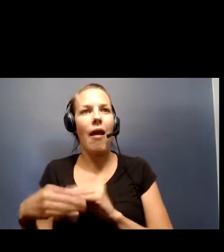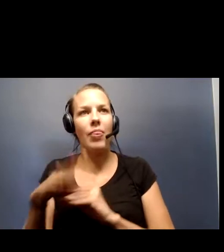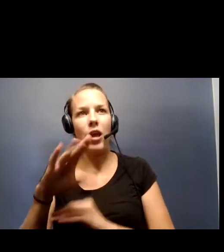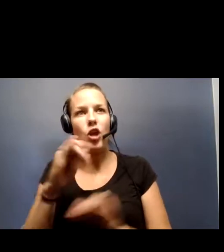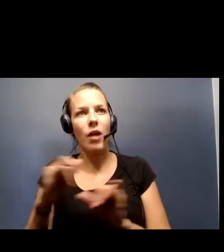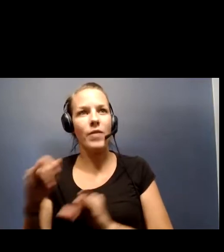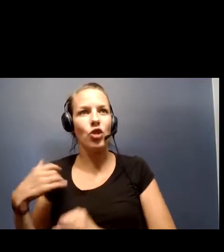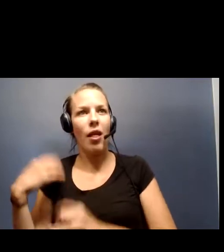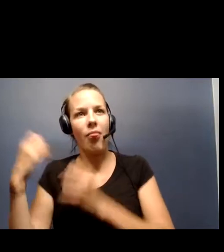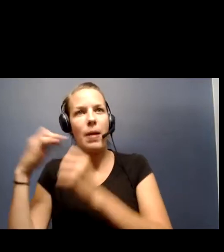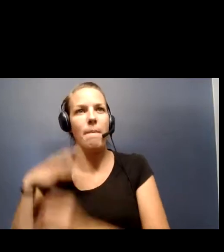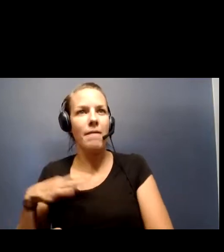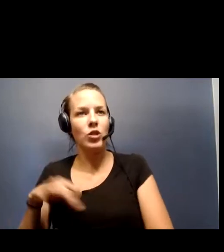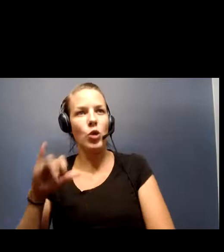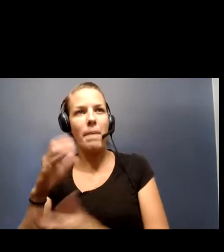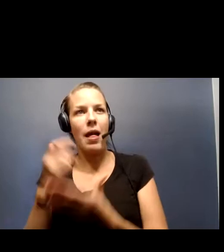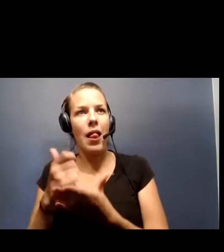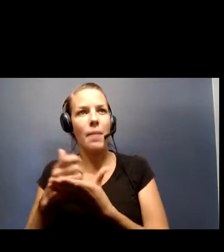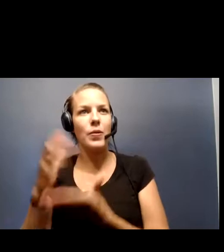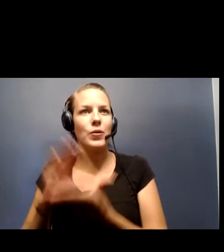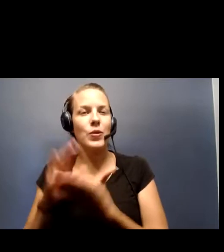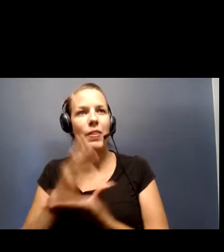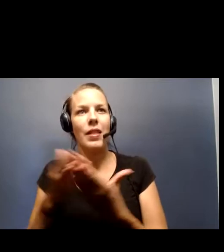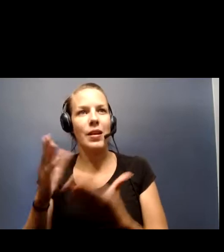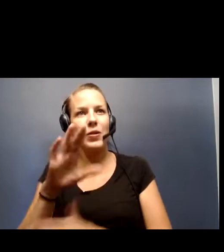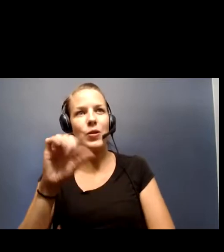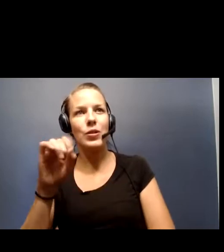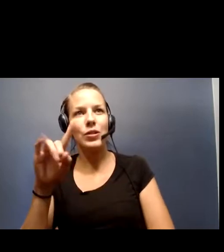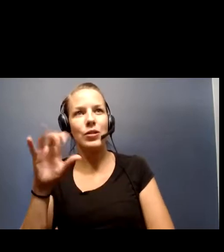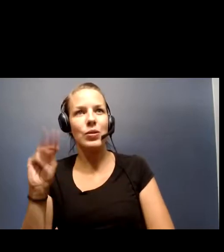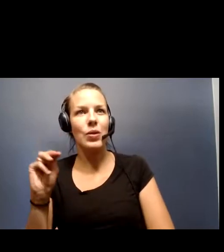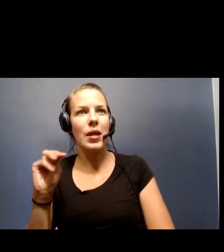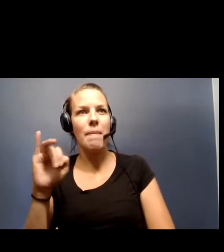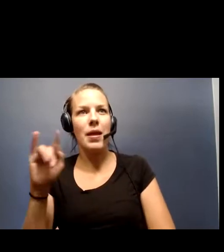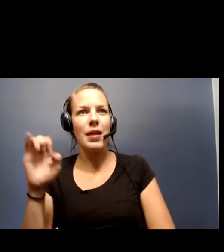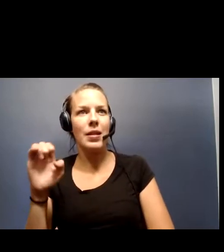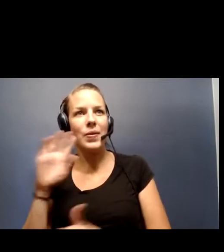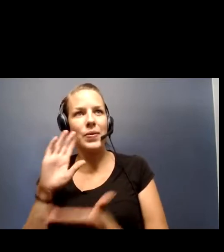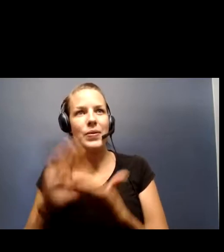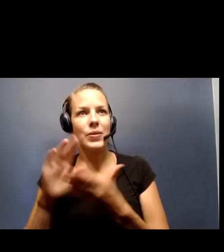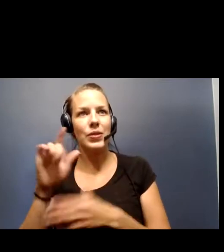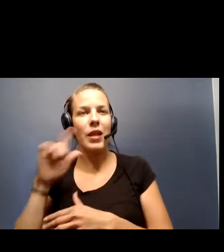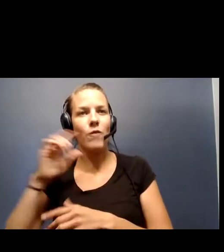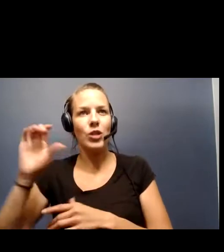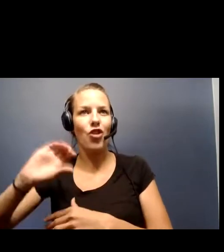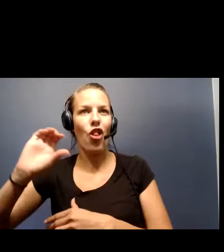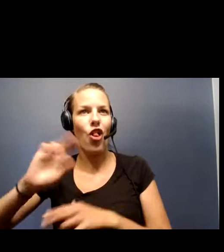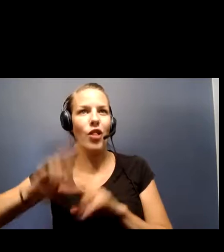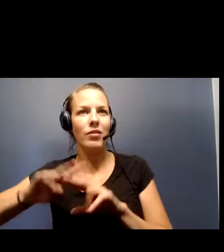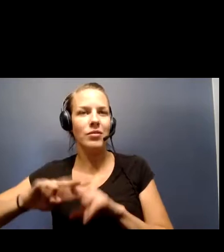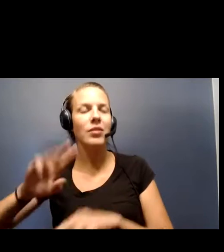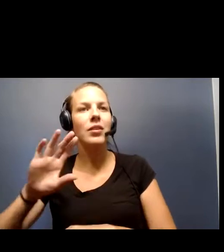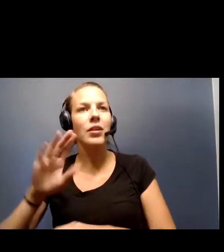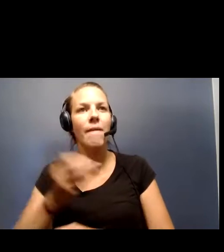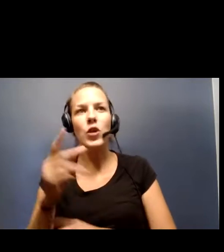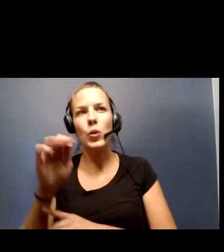individual health benefits and may help you reduce things like your sodium intake and reduce your needs for the salt shaker. So these are just a few